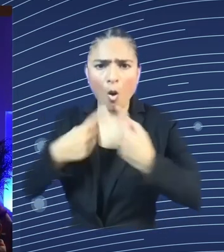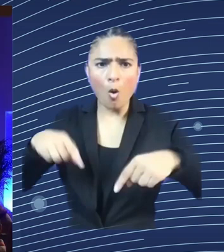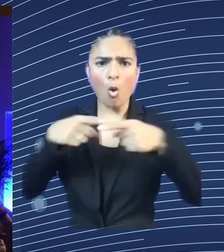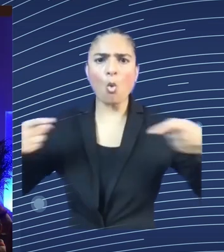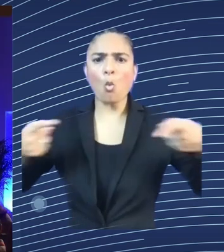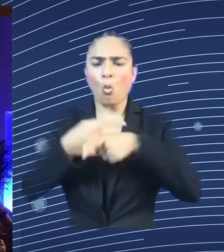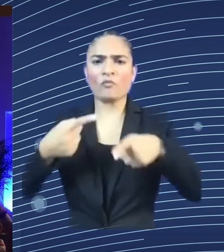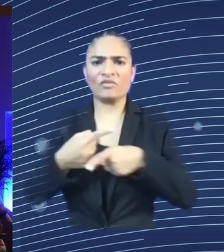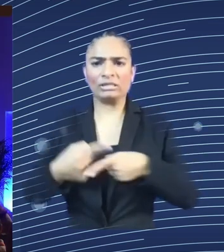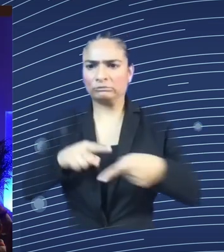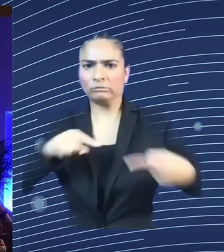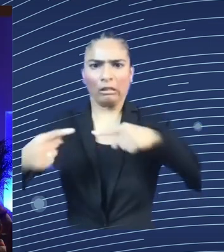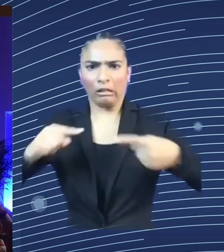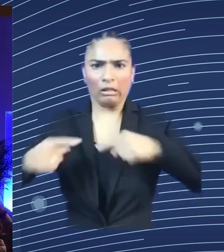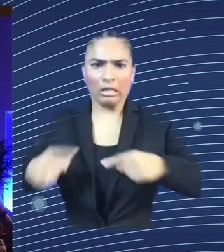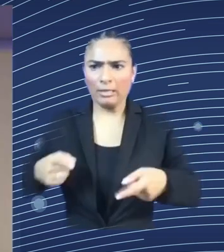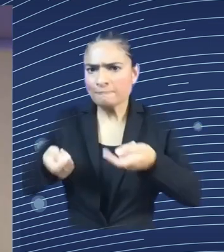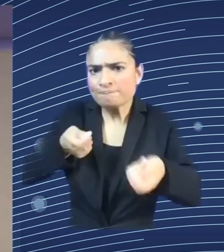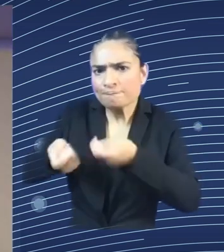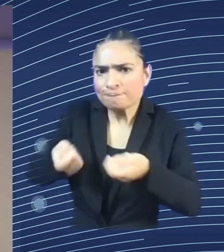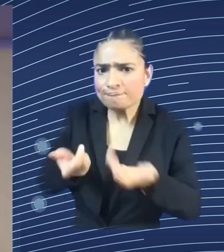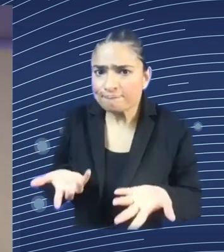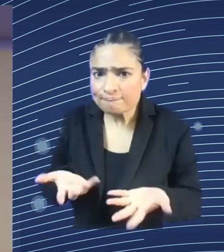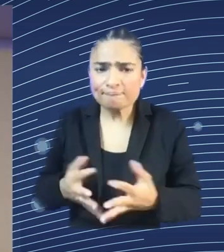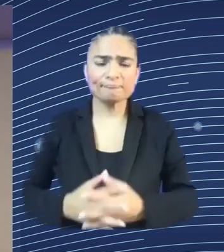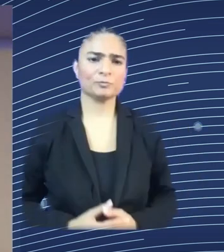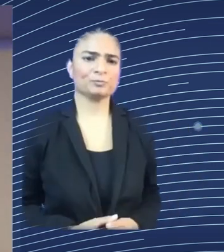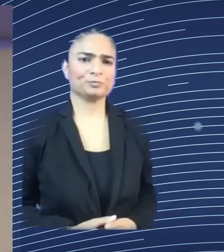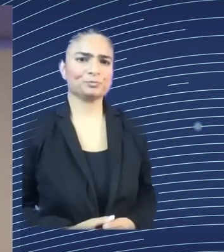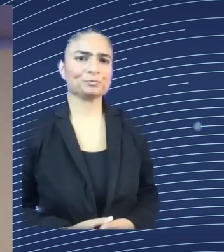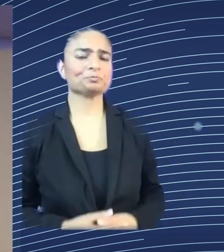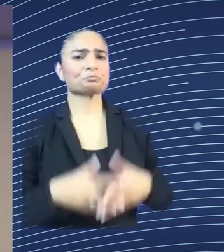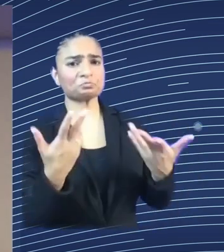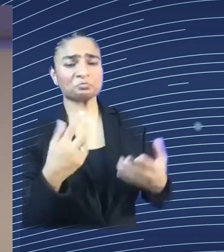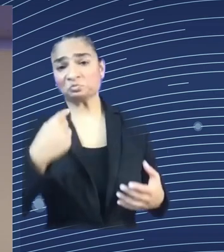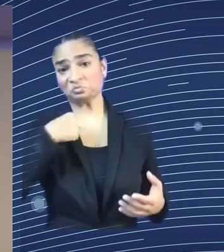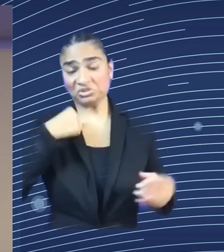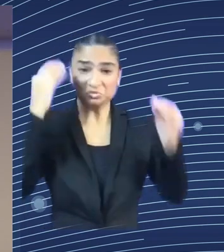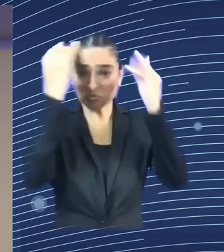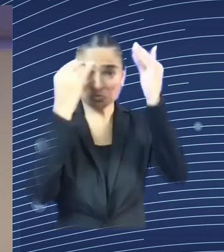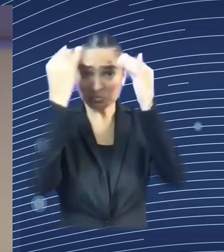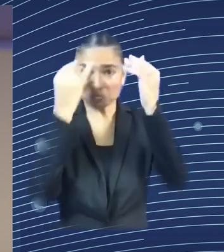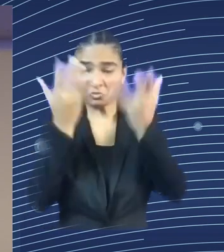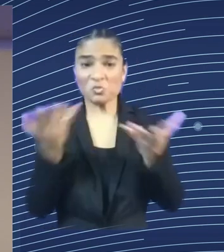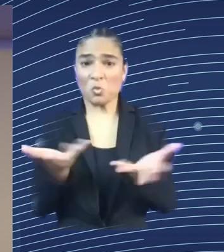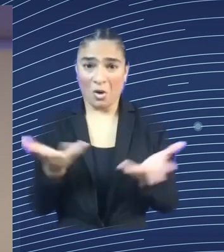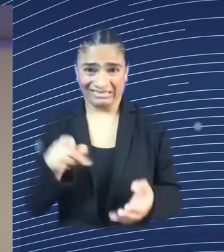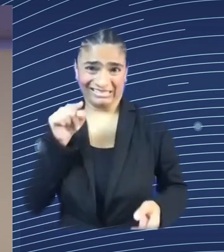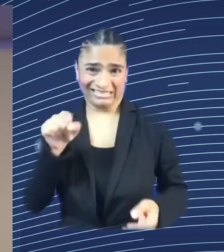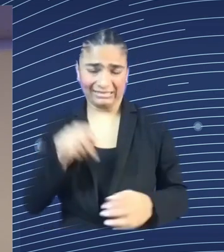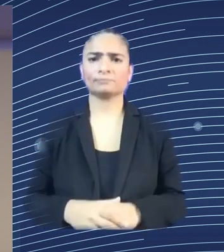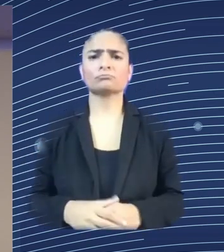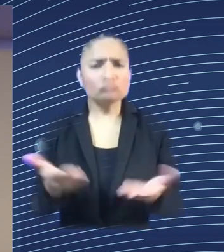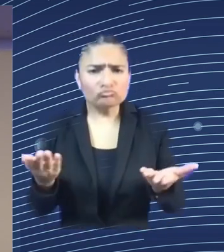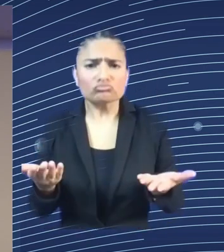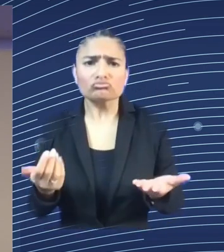thinking behind that is just like, it's okay to use an algorithm or it's okay to use an artificial intelligence system if you want to be more efficient, because